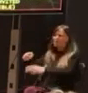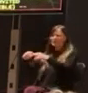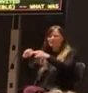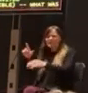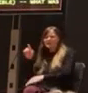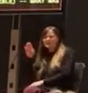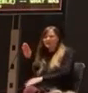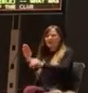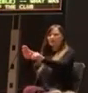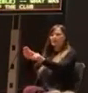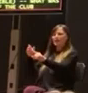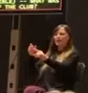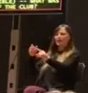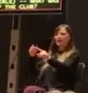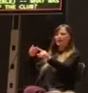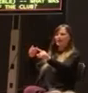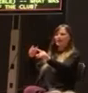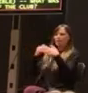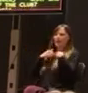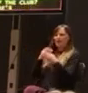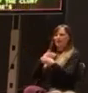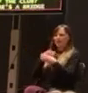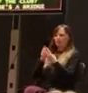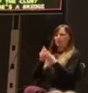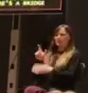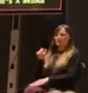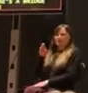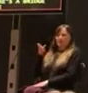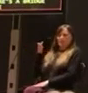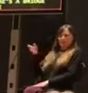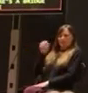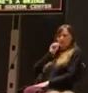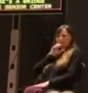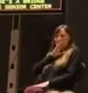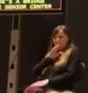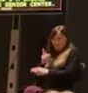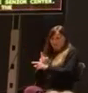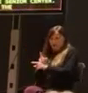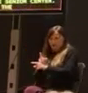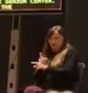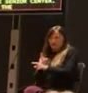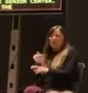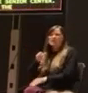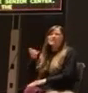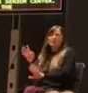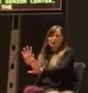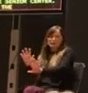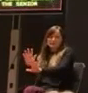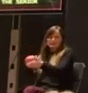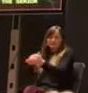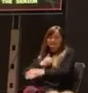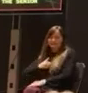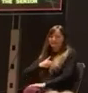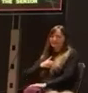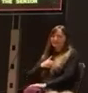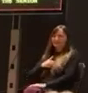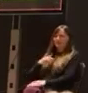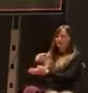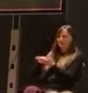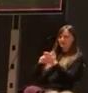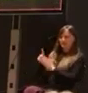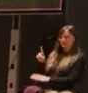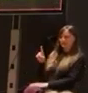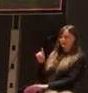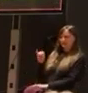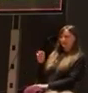club? There's a bridge club at the senior center. The senior center. You're not talking about Les Dames. Are you talking about Les